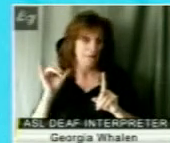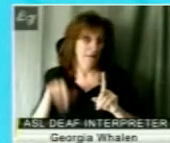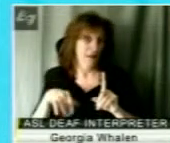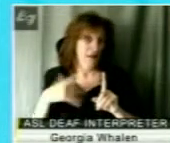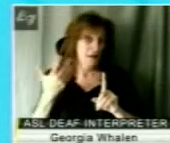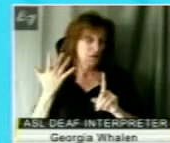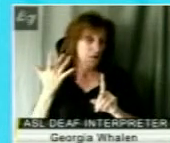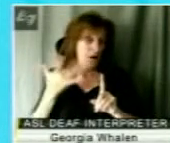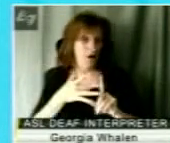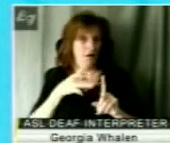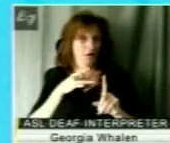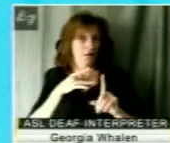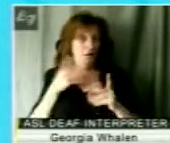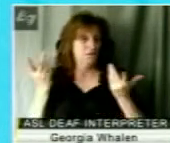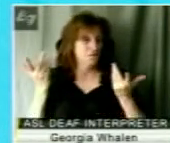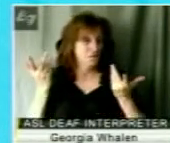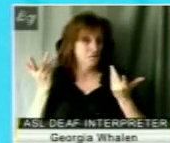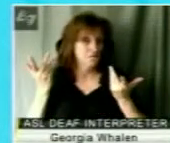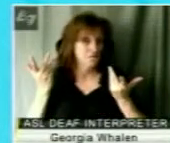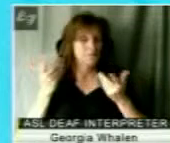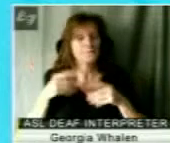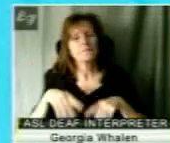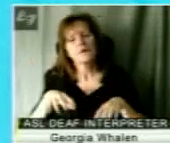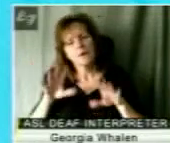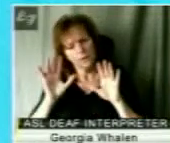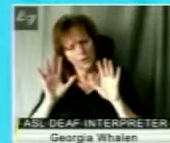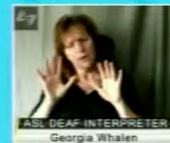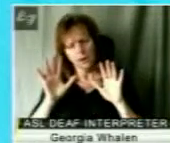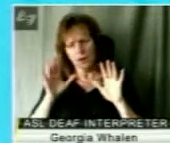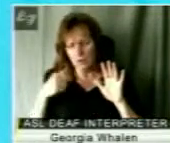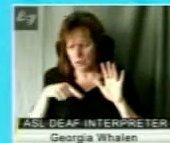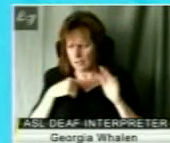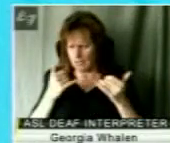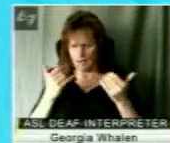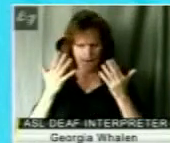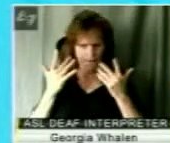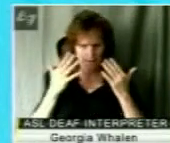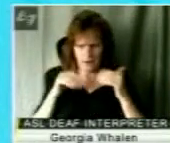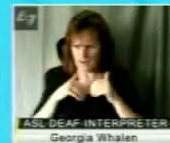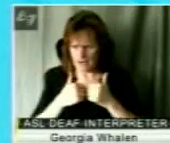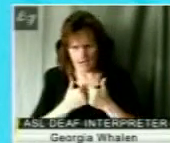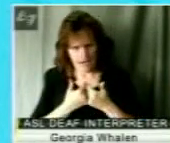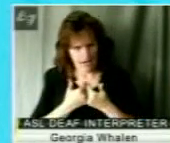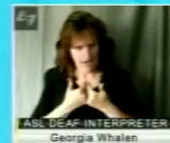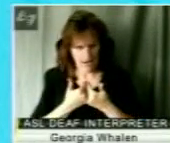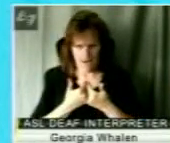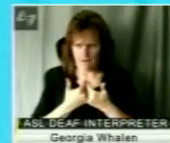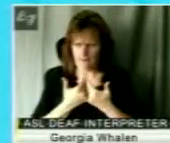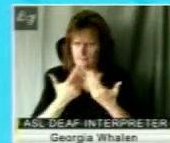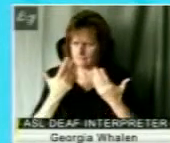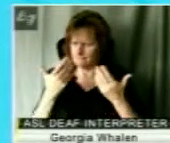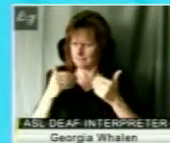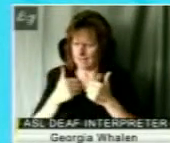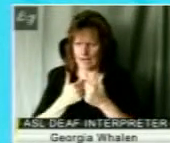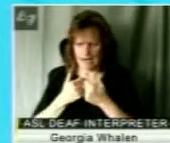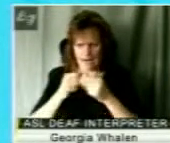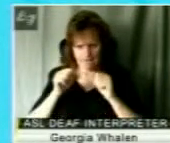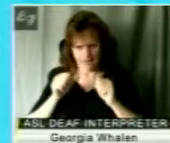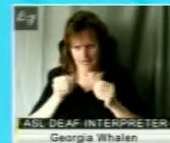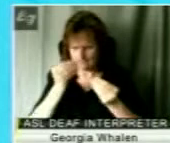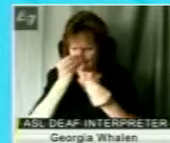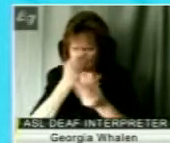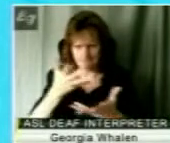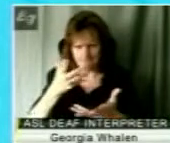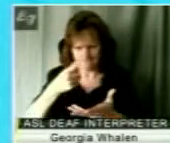so that's exactly what we're doing in terms of looking at how could we reach them? What could we do? How do we help them understand? What are the